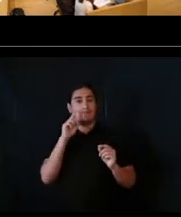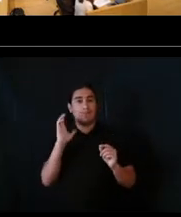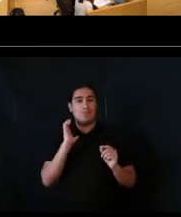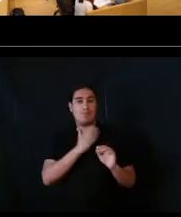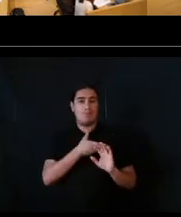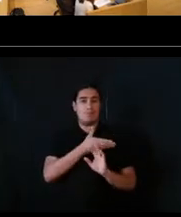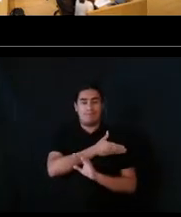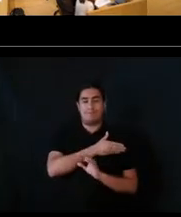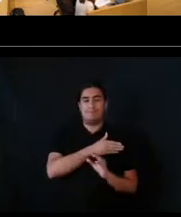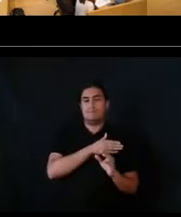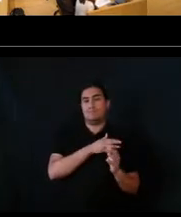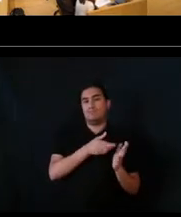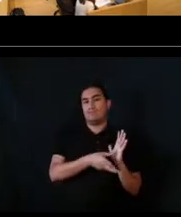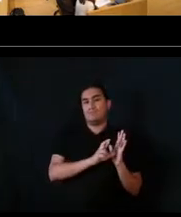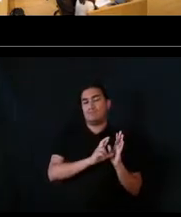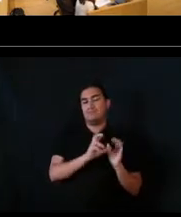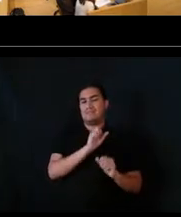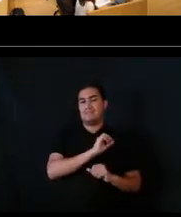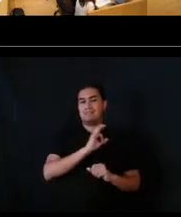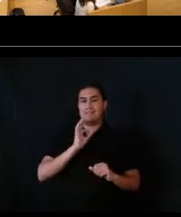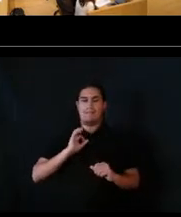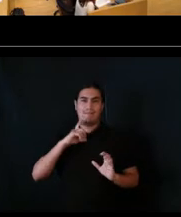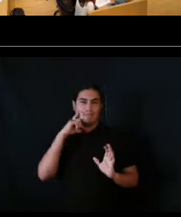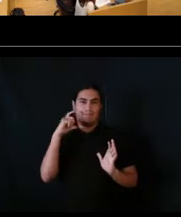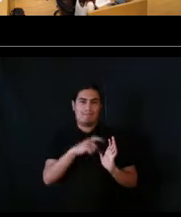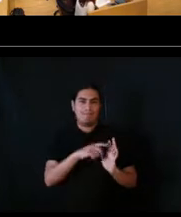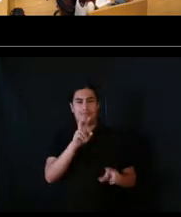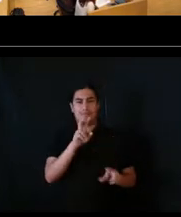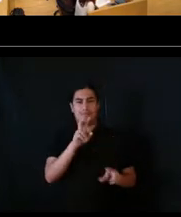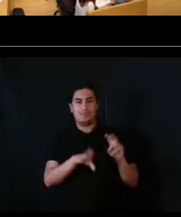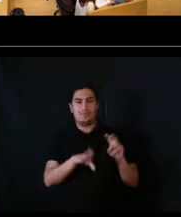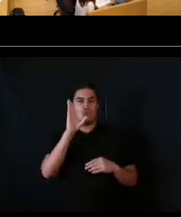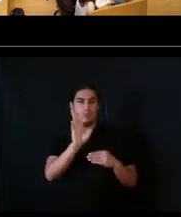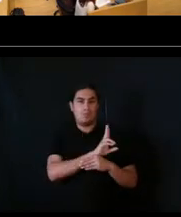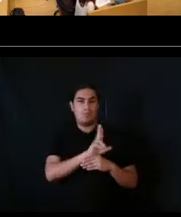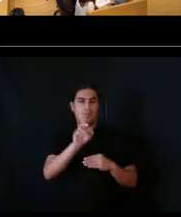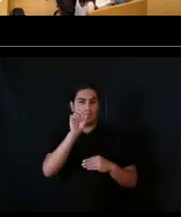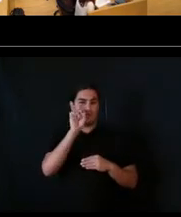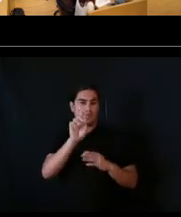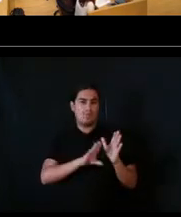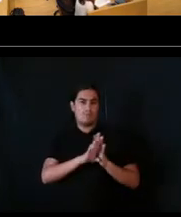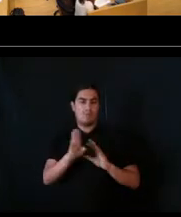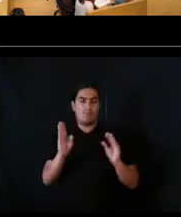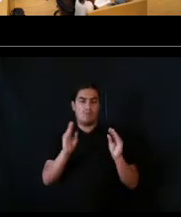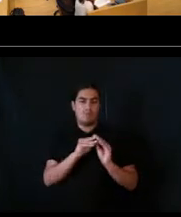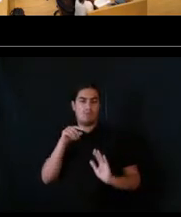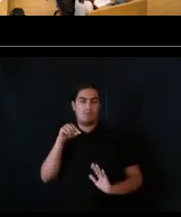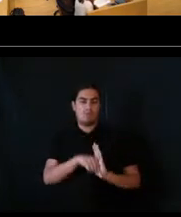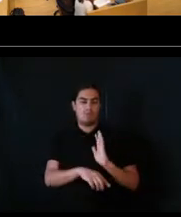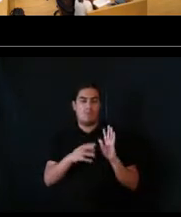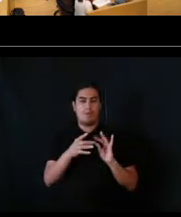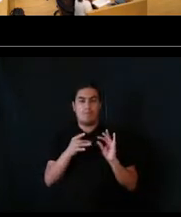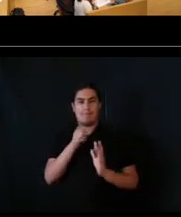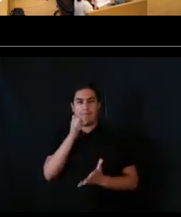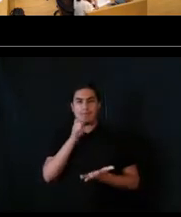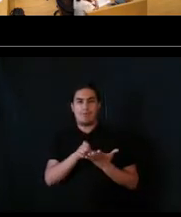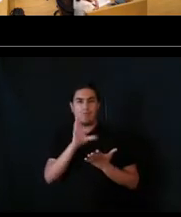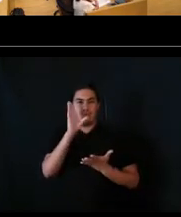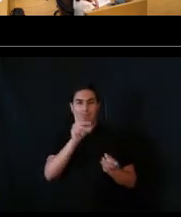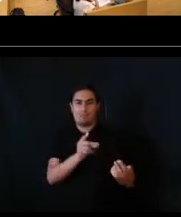review staff has identified some initial observations that we will use to further develop a formal comment letter i'm going to run through those very